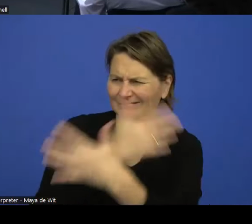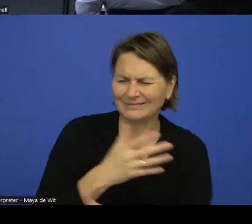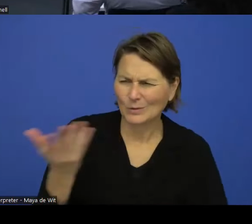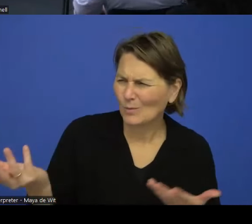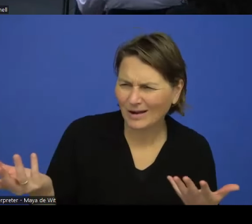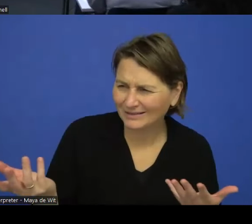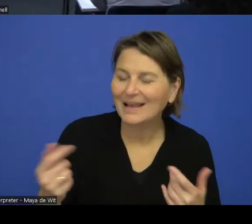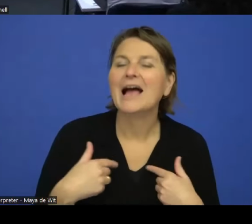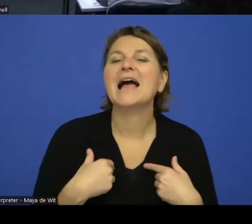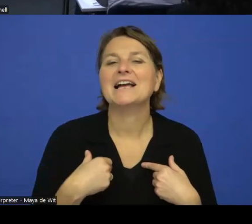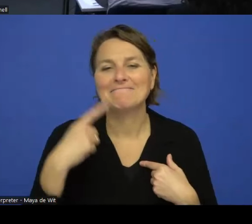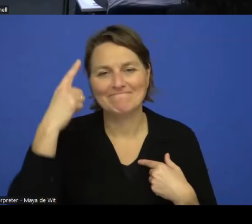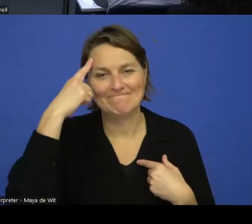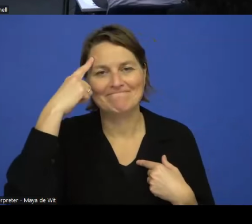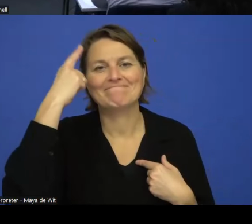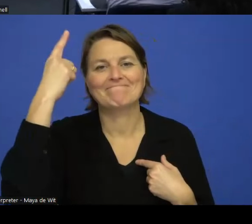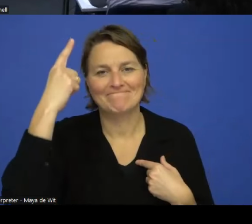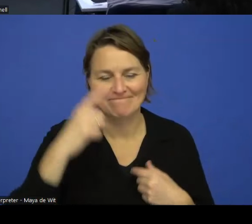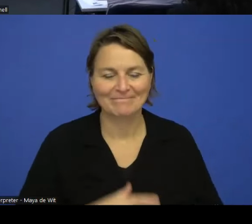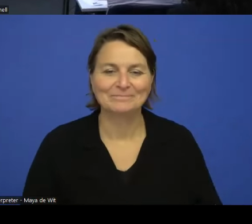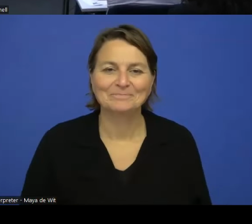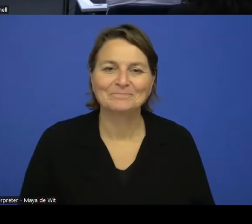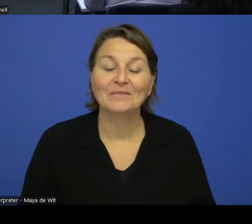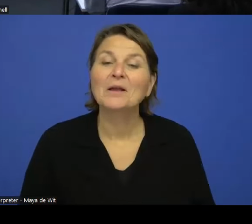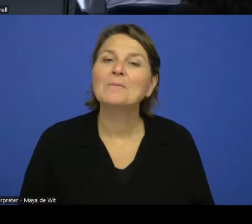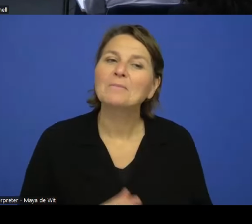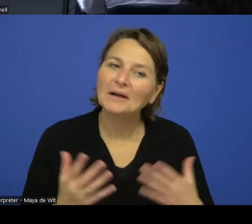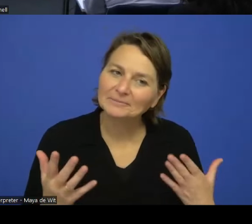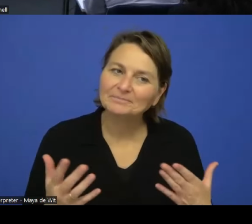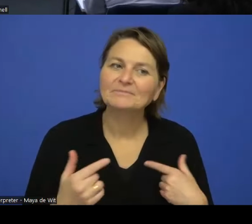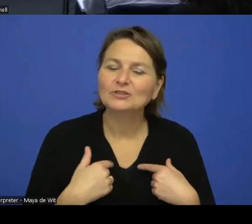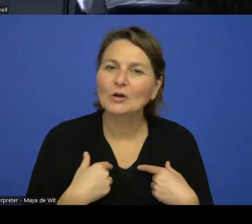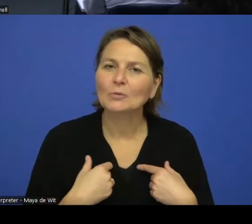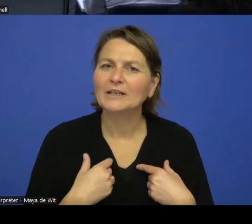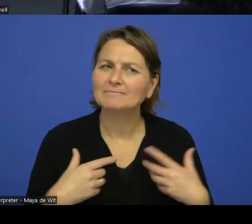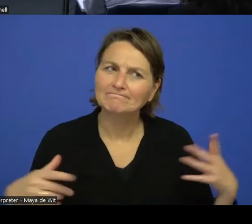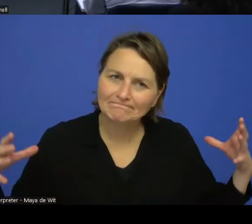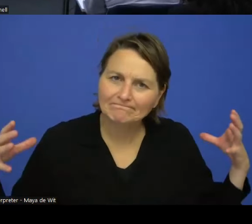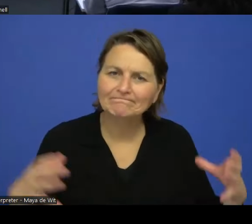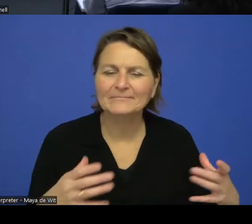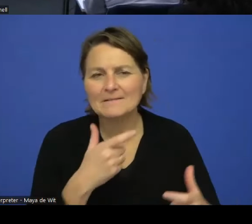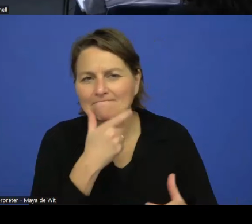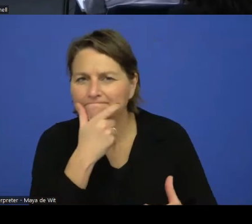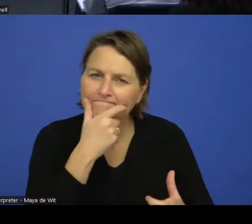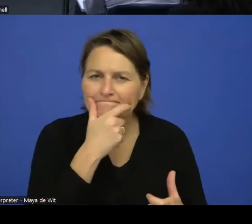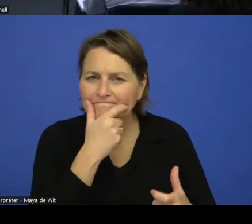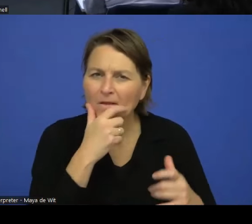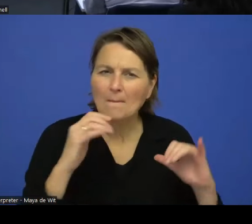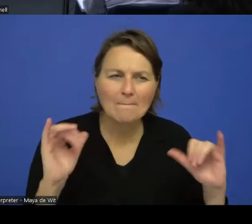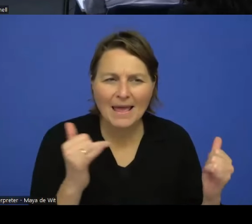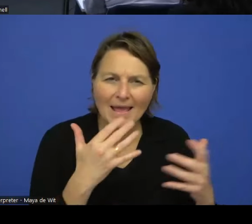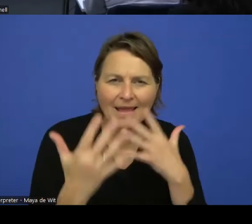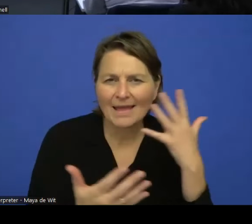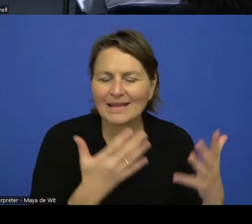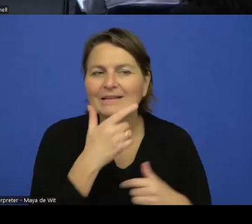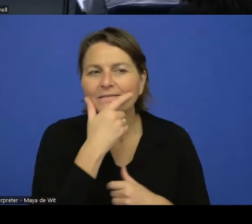which. But it was interesting because getting into play-based rehabilitation, I thought I really need to go and talk to people who understand a bit